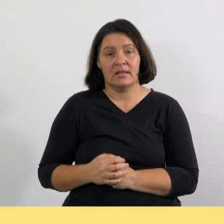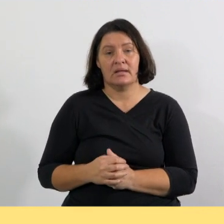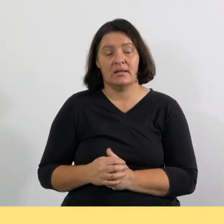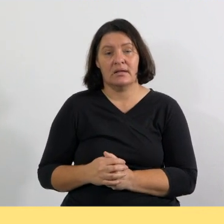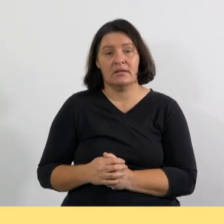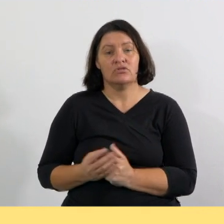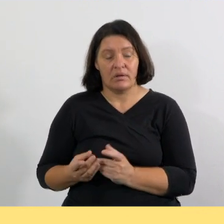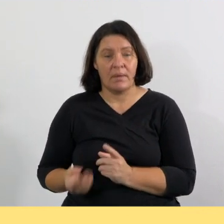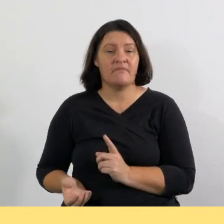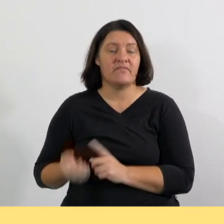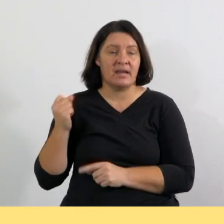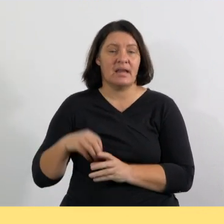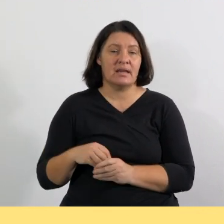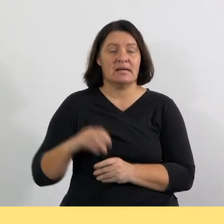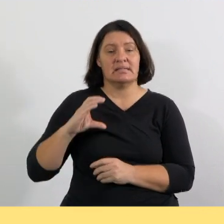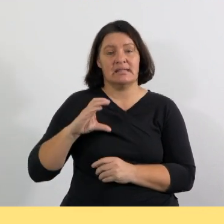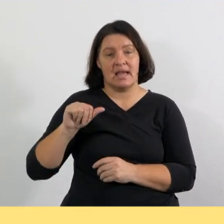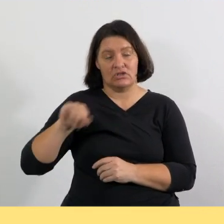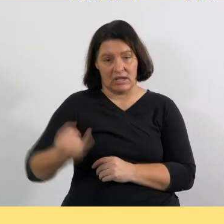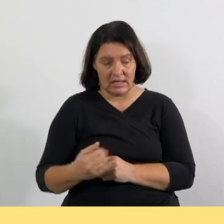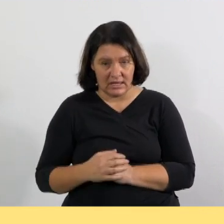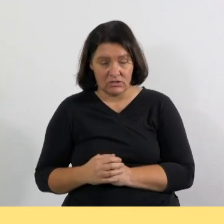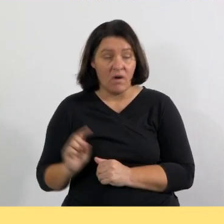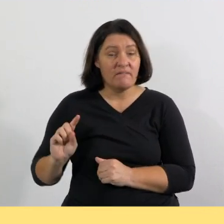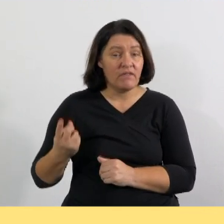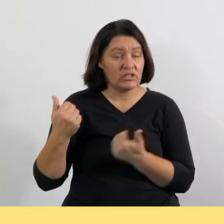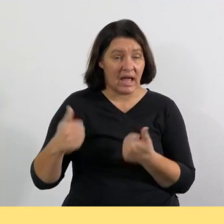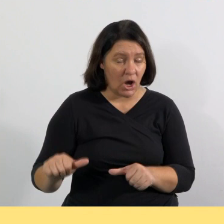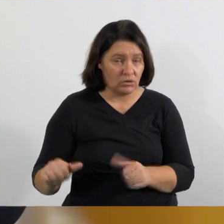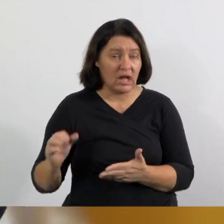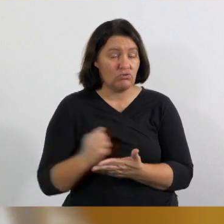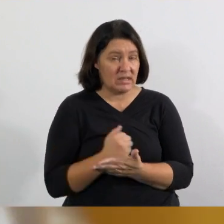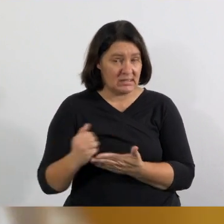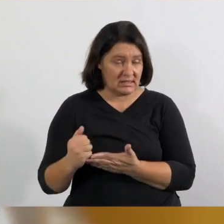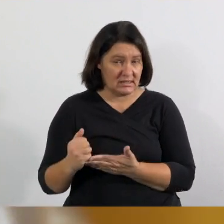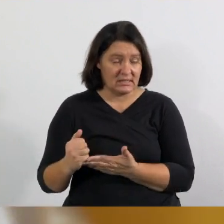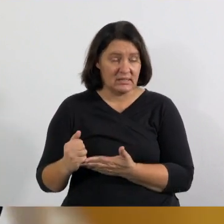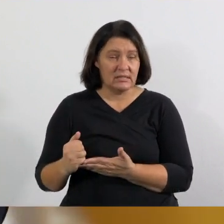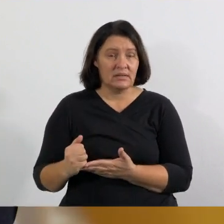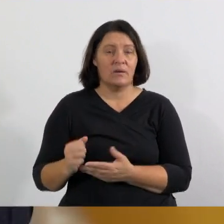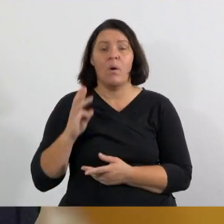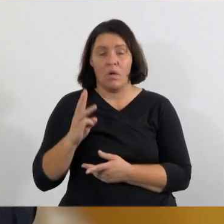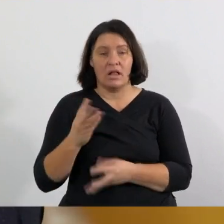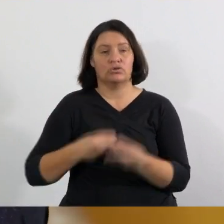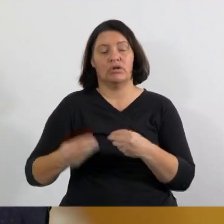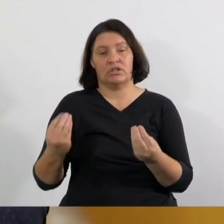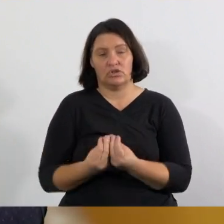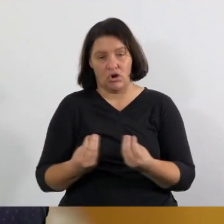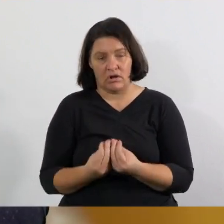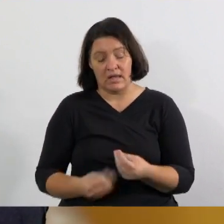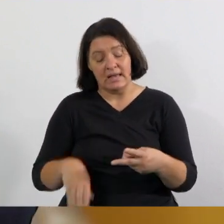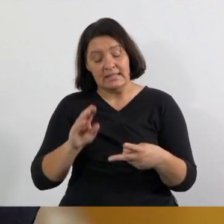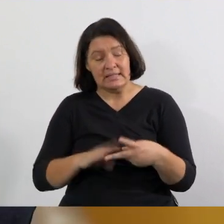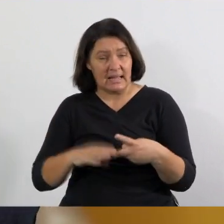are defective, we then find it in the CAJ. So the first account to be credited will be your trading